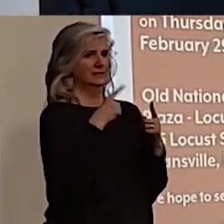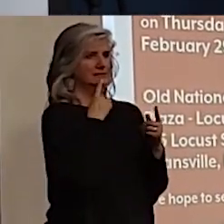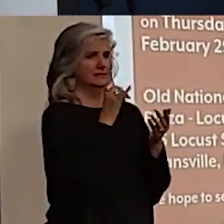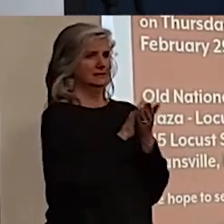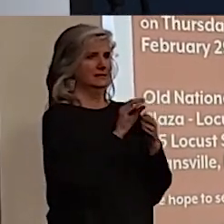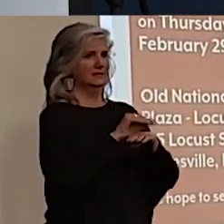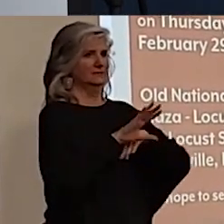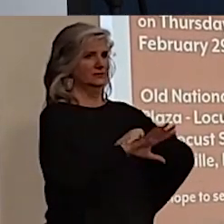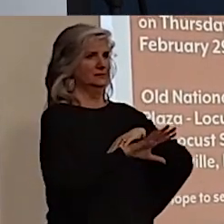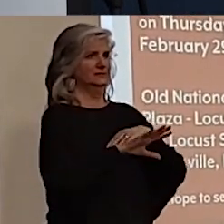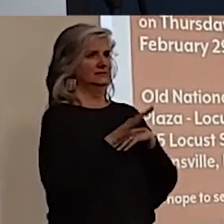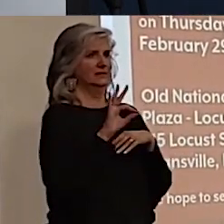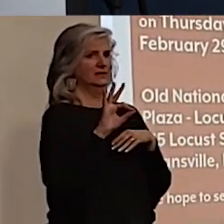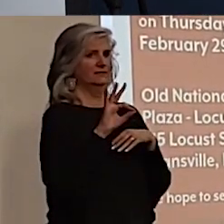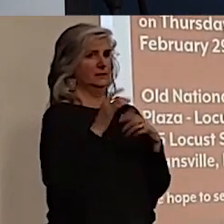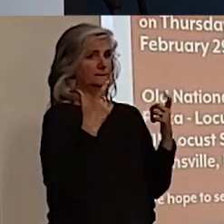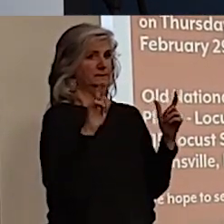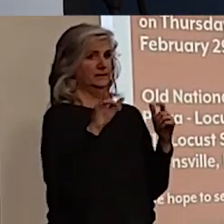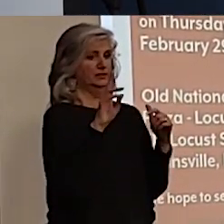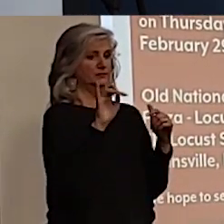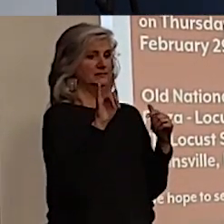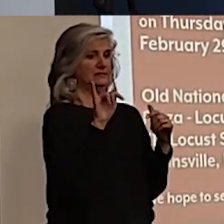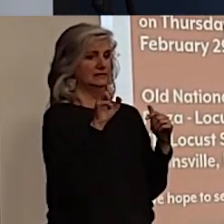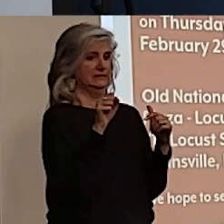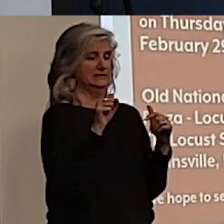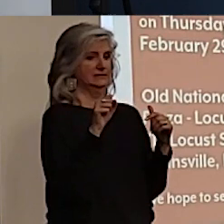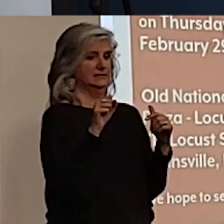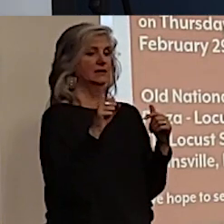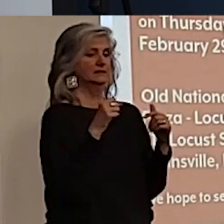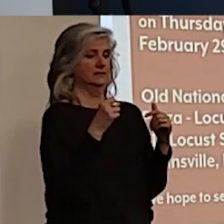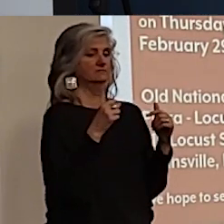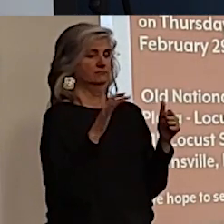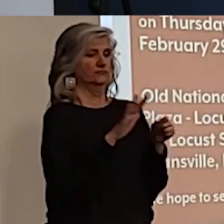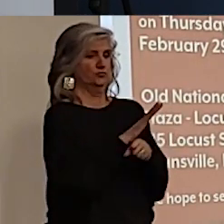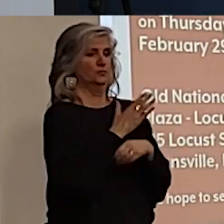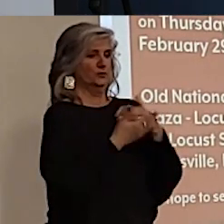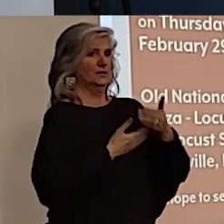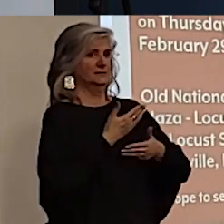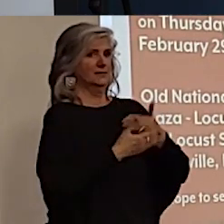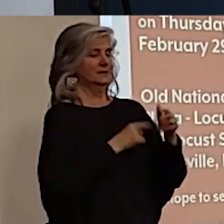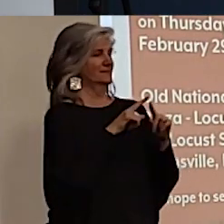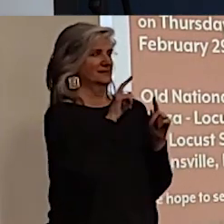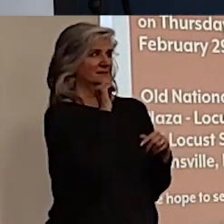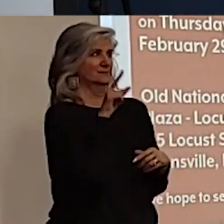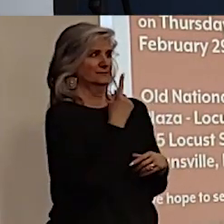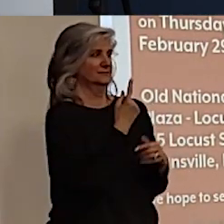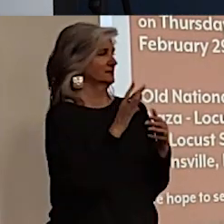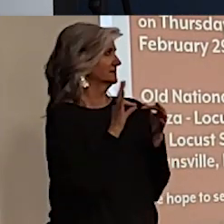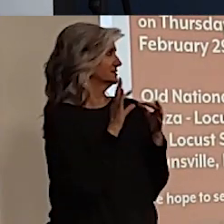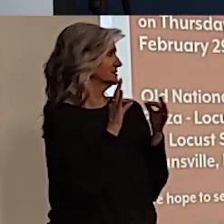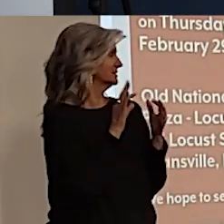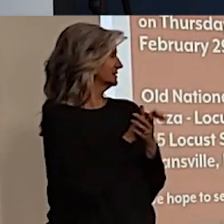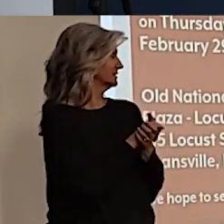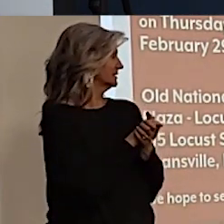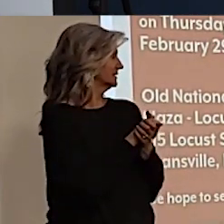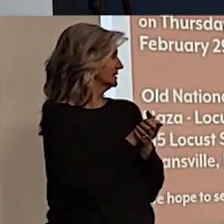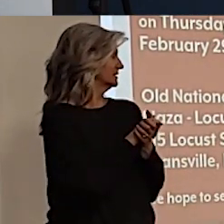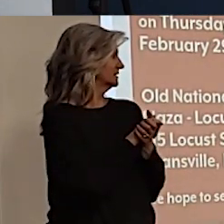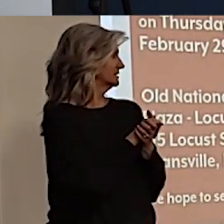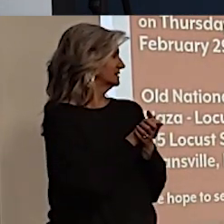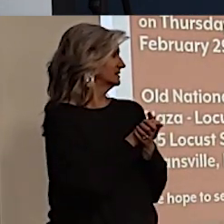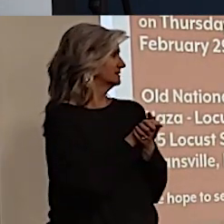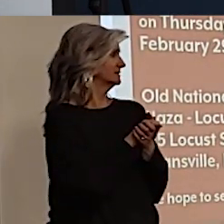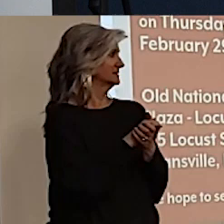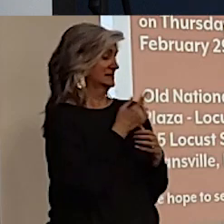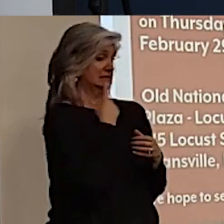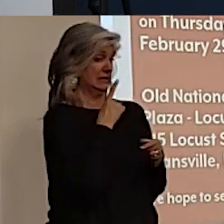influence of the big utilities on the entire process. But that's not to say that it can't be done.